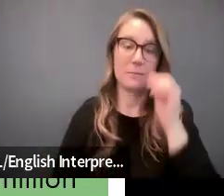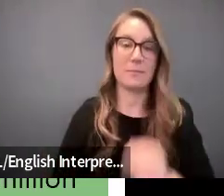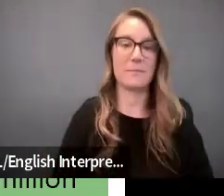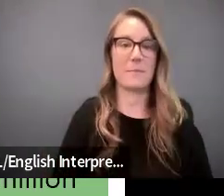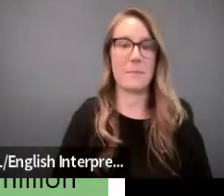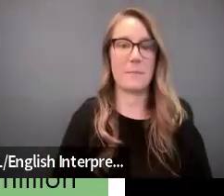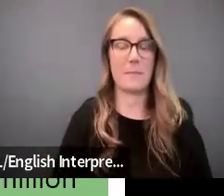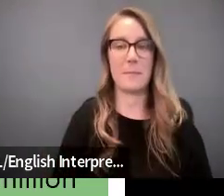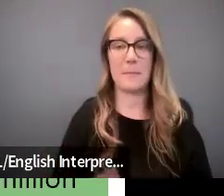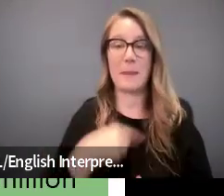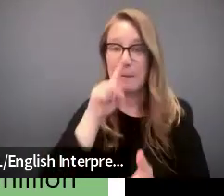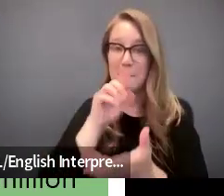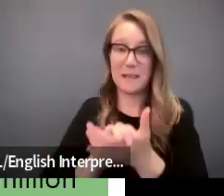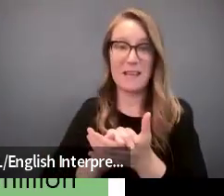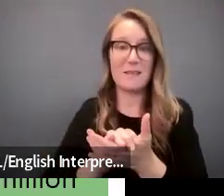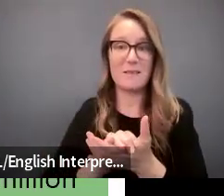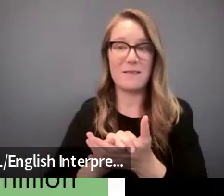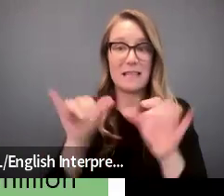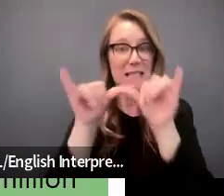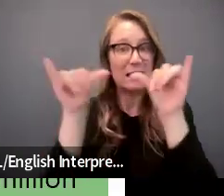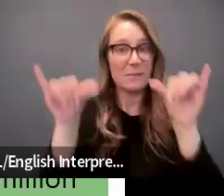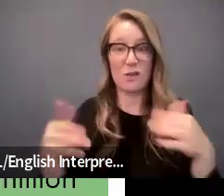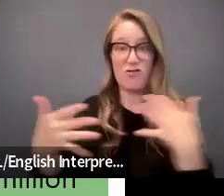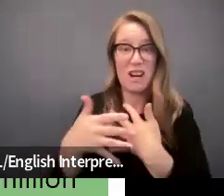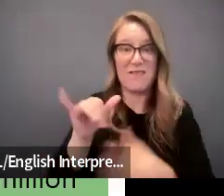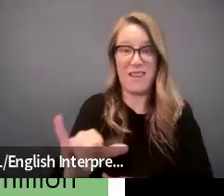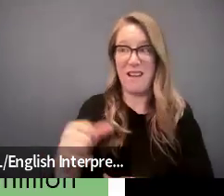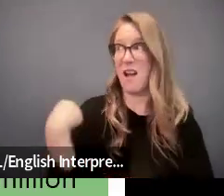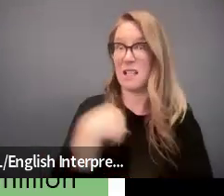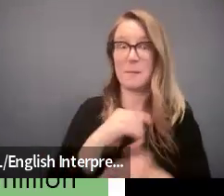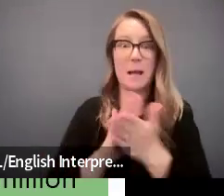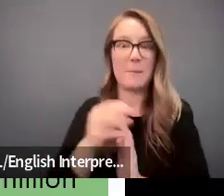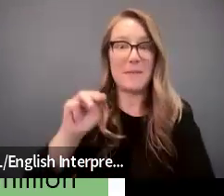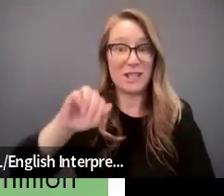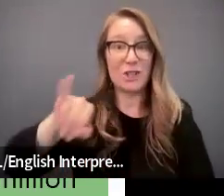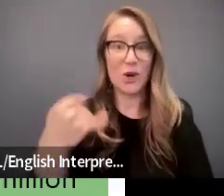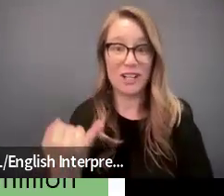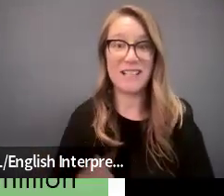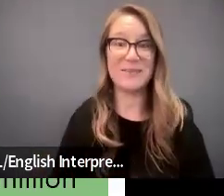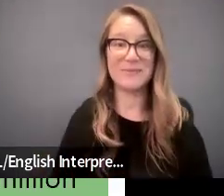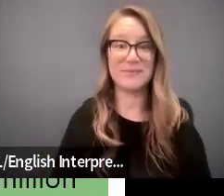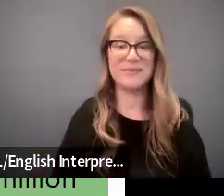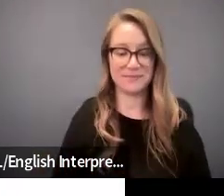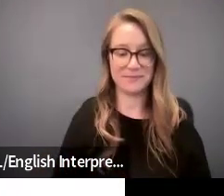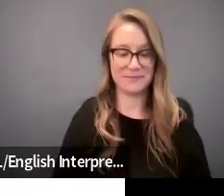And I believe this is what the systems are afraid of us being the majority.